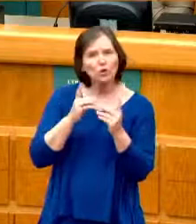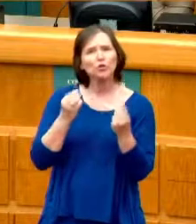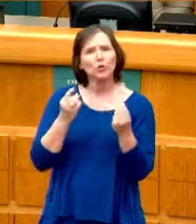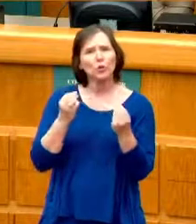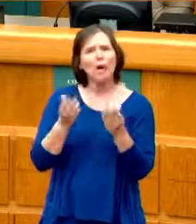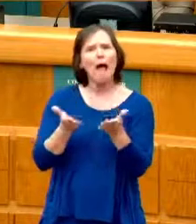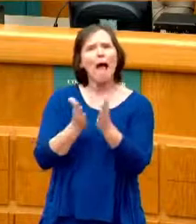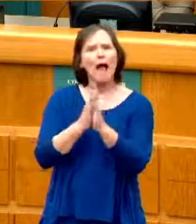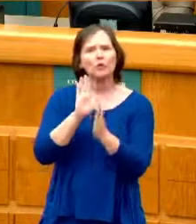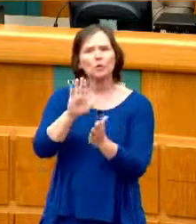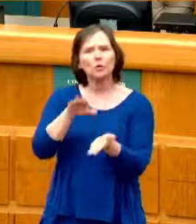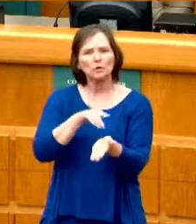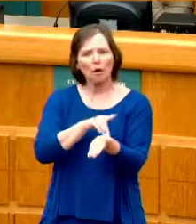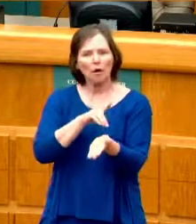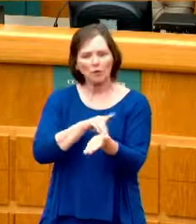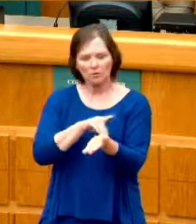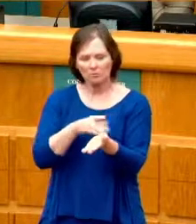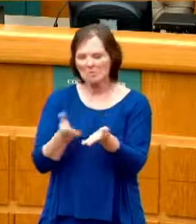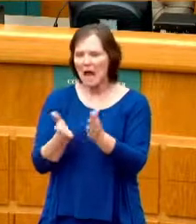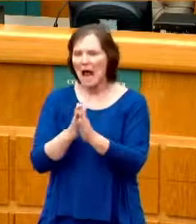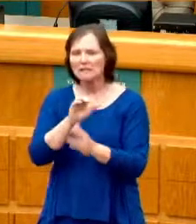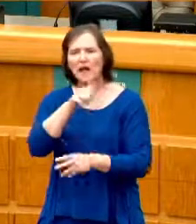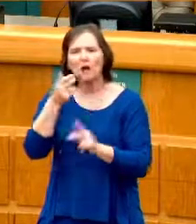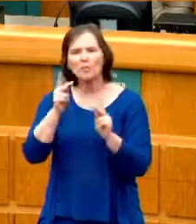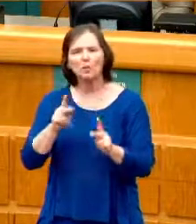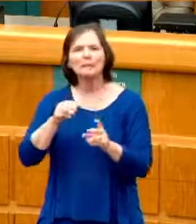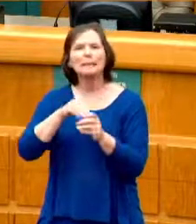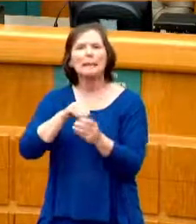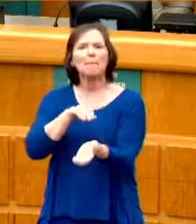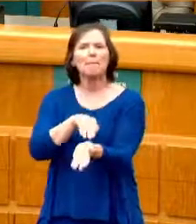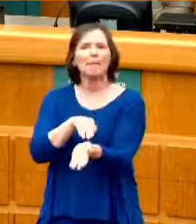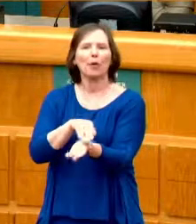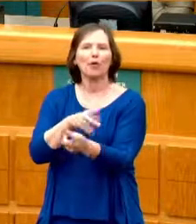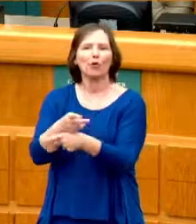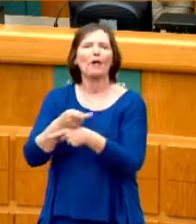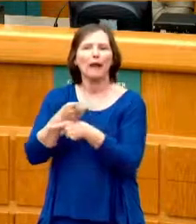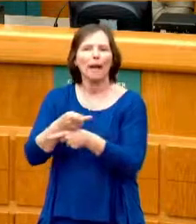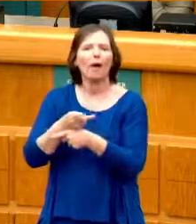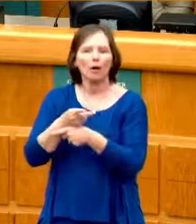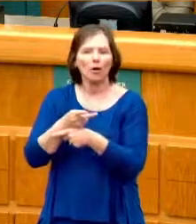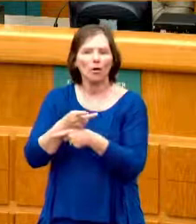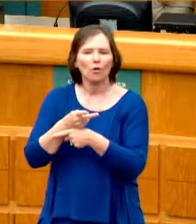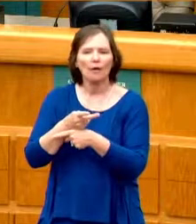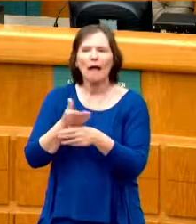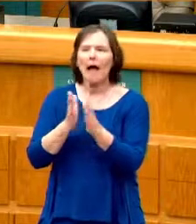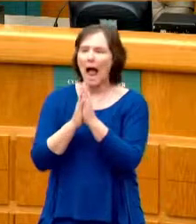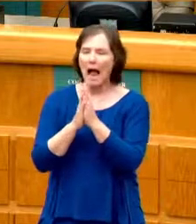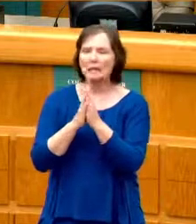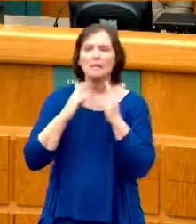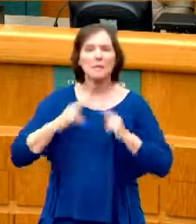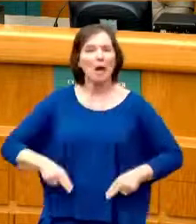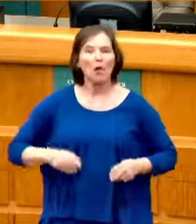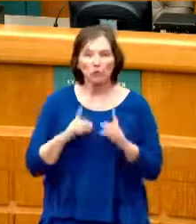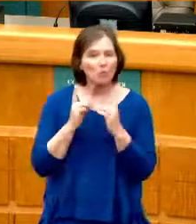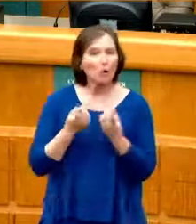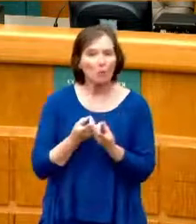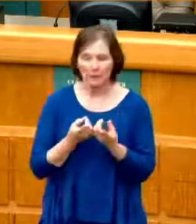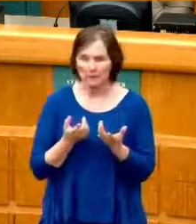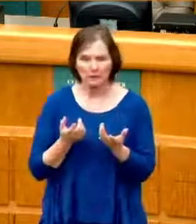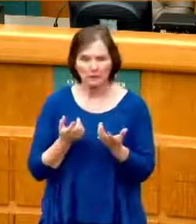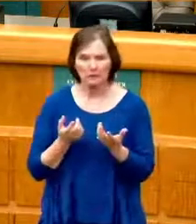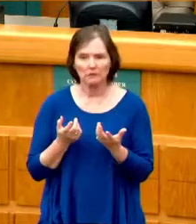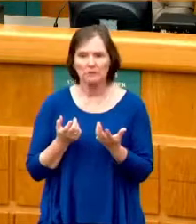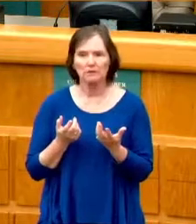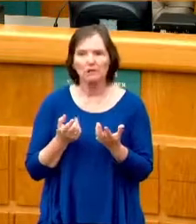professional, and we can help you get those from City County Public Health, that information. And I would also ask that if you're going to look